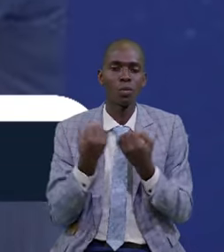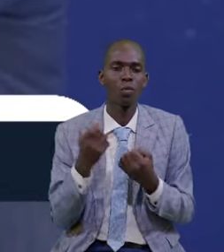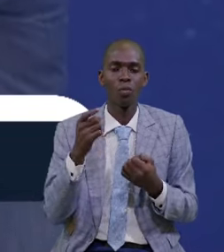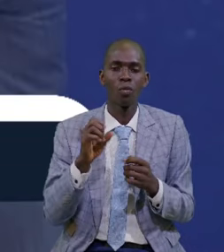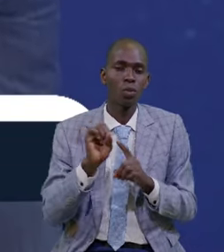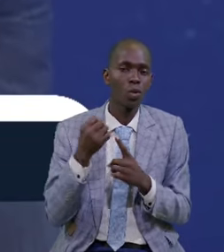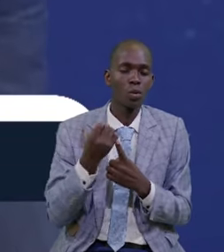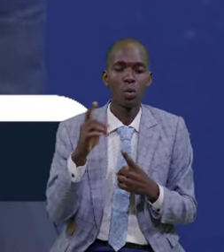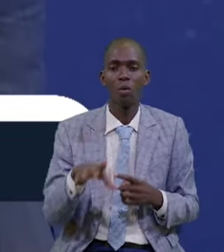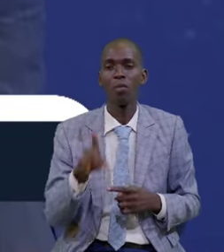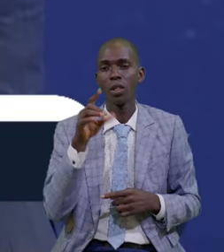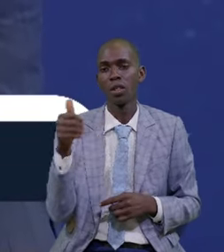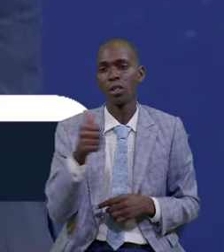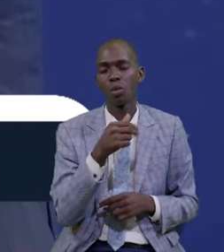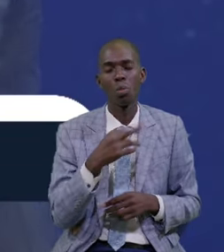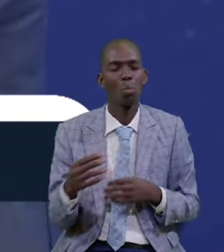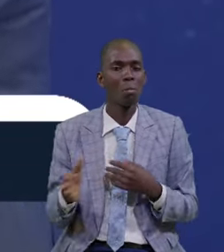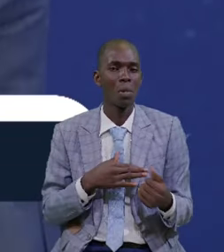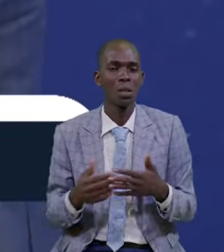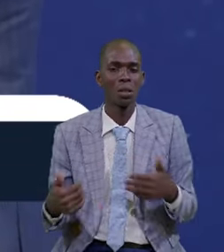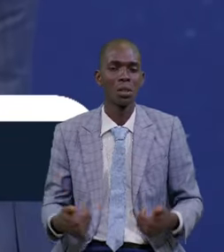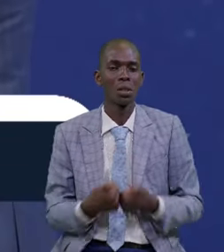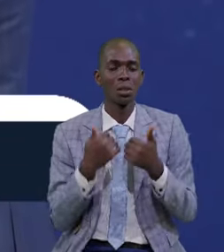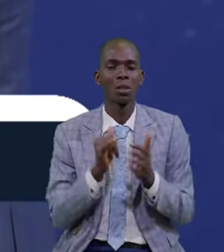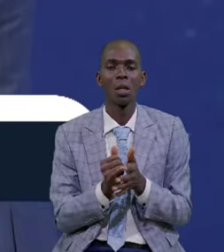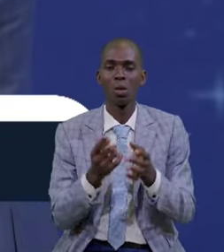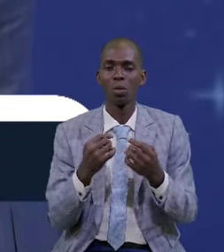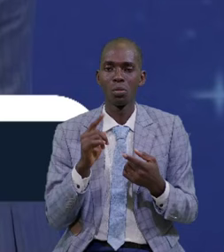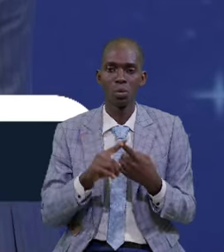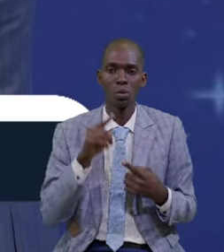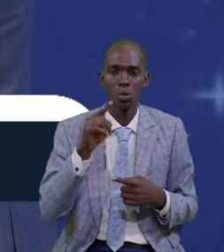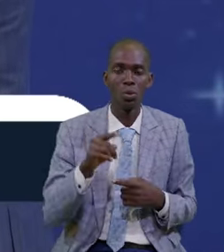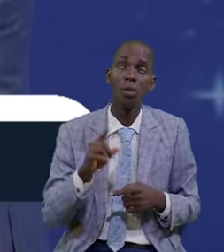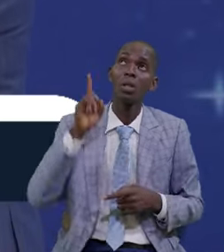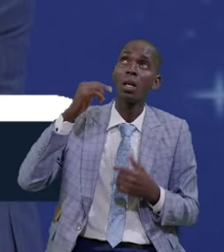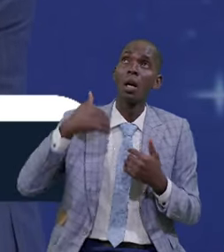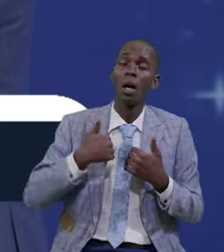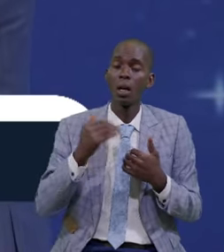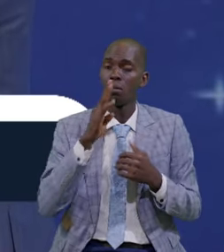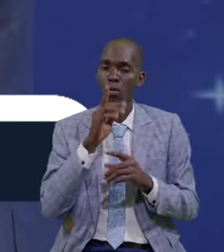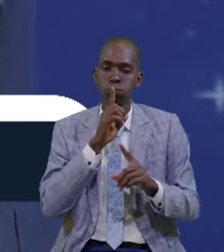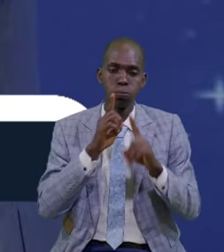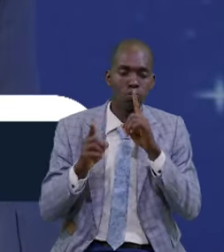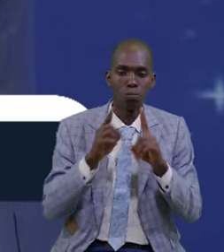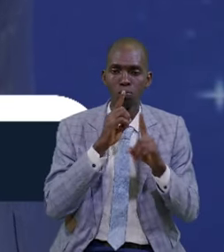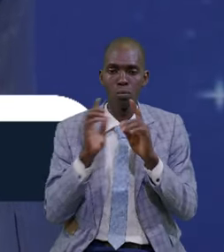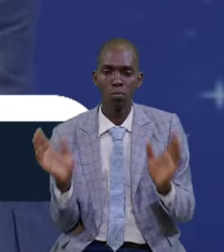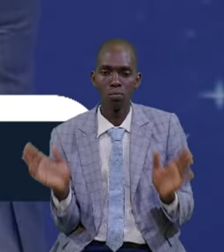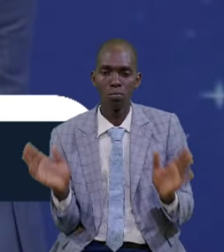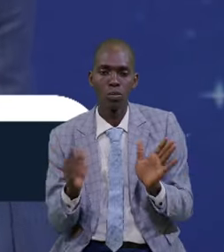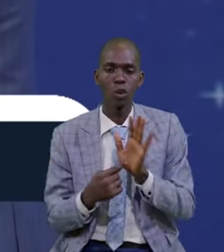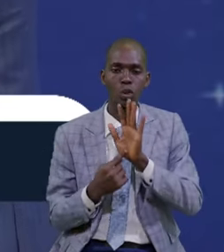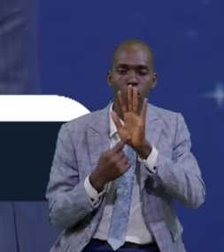whatever challenges you have in life, he'll be talking to you. And he'll be showing you the reason